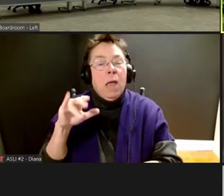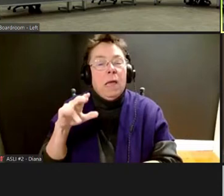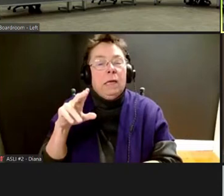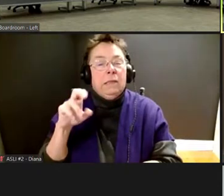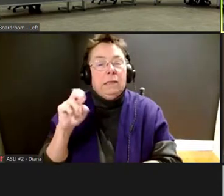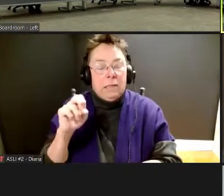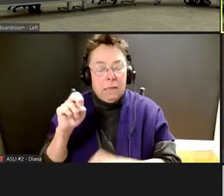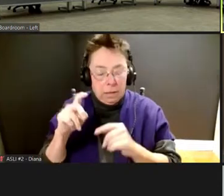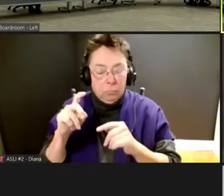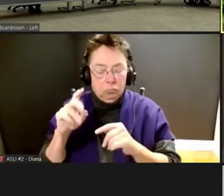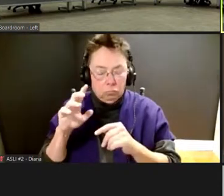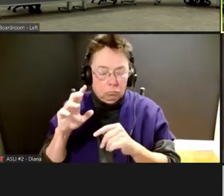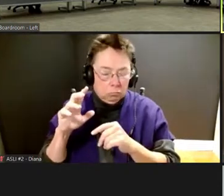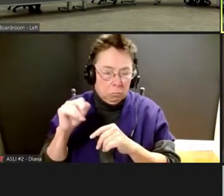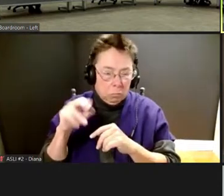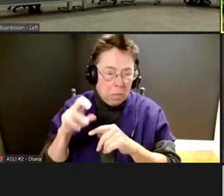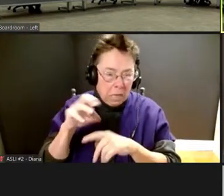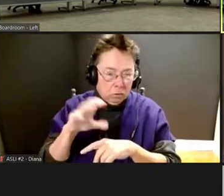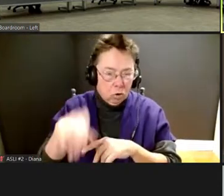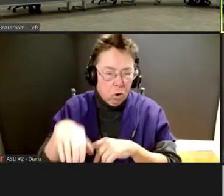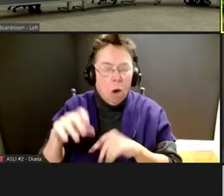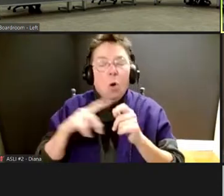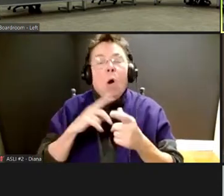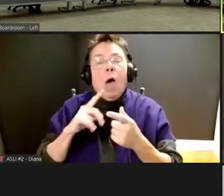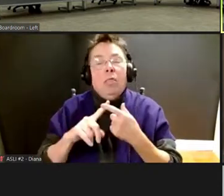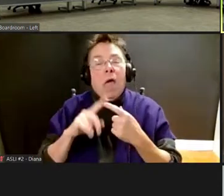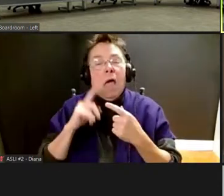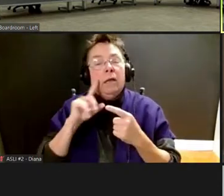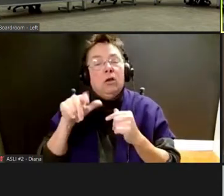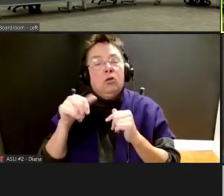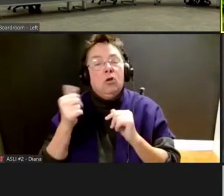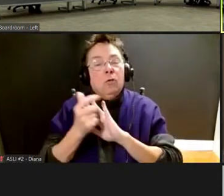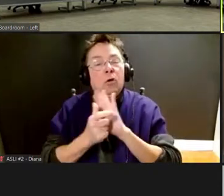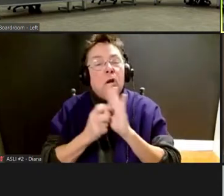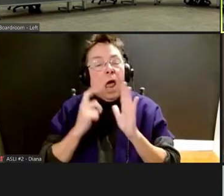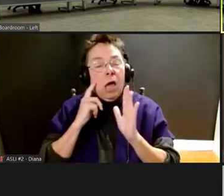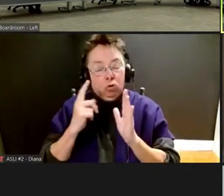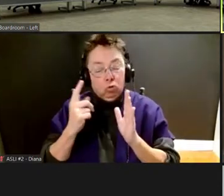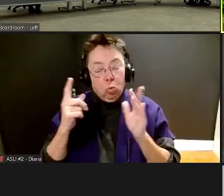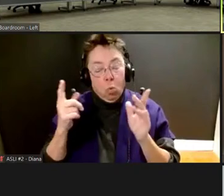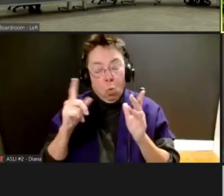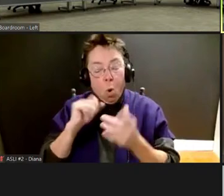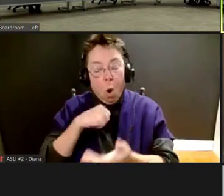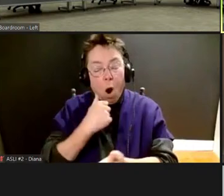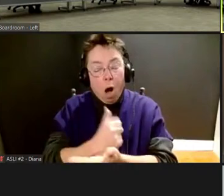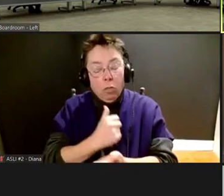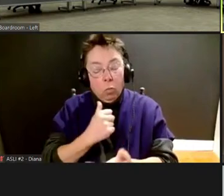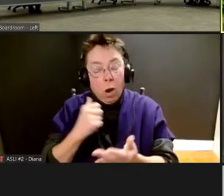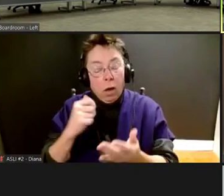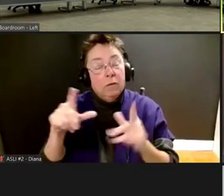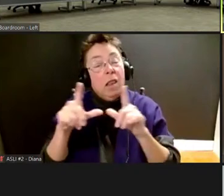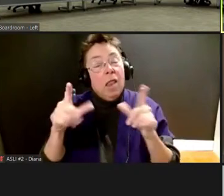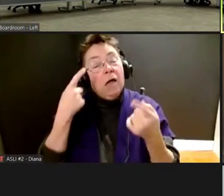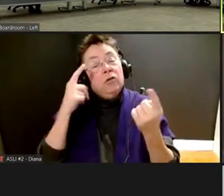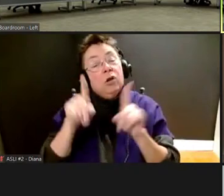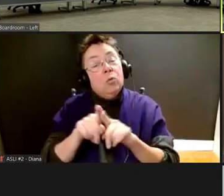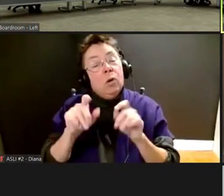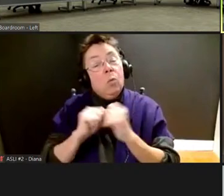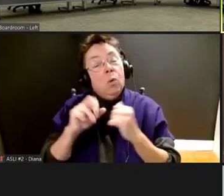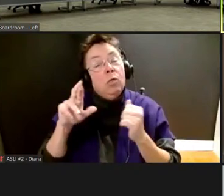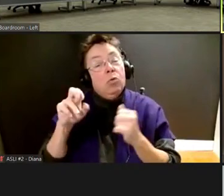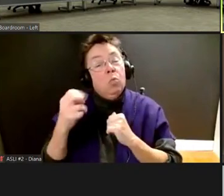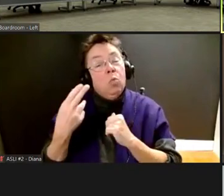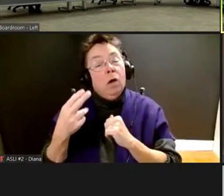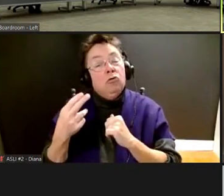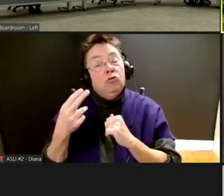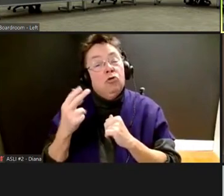Avenue, Chicago, Illinois. An ordinance authorizing a license agreement with Rush University Medical Center